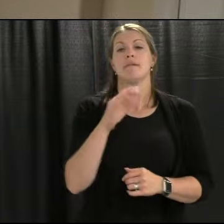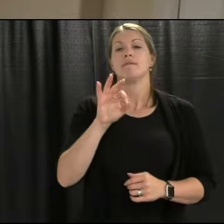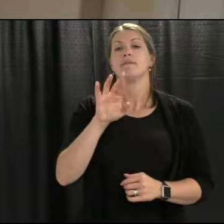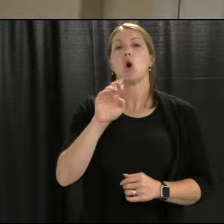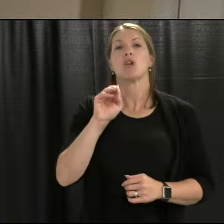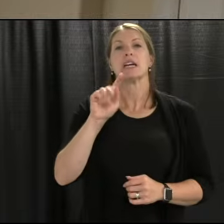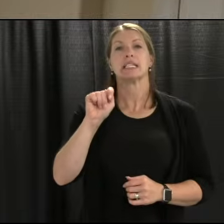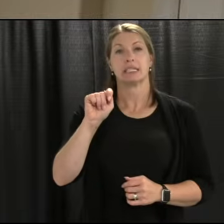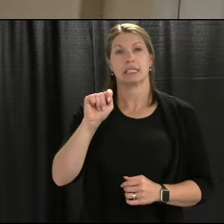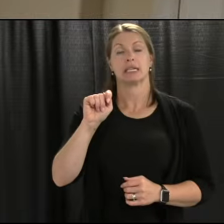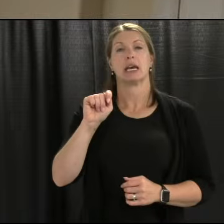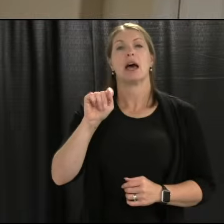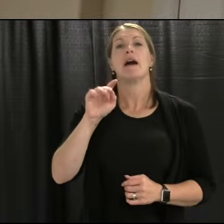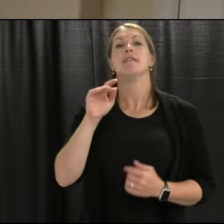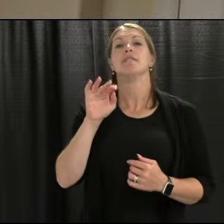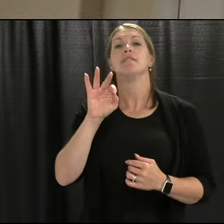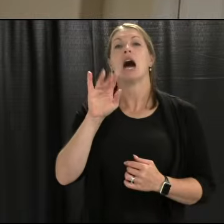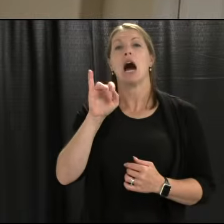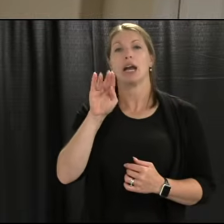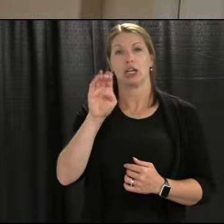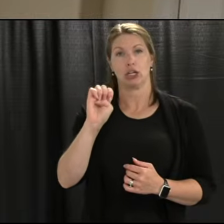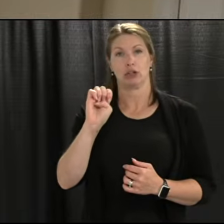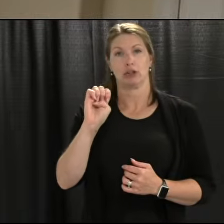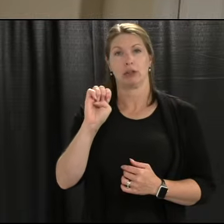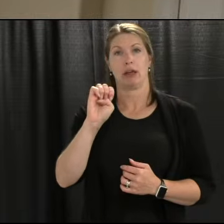2025 at